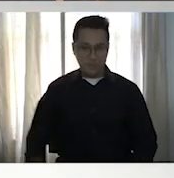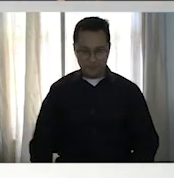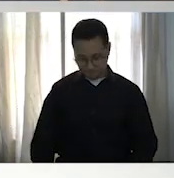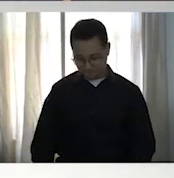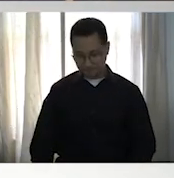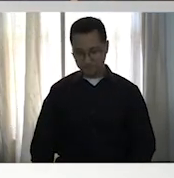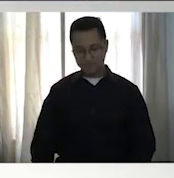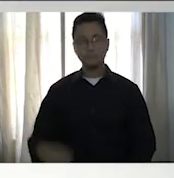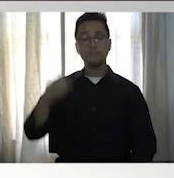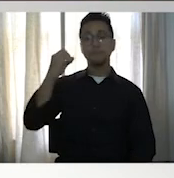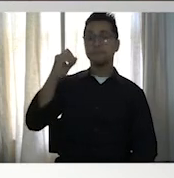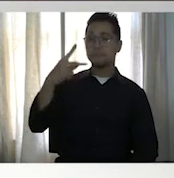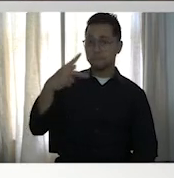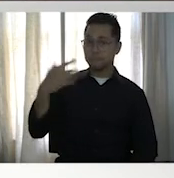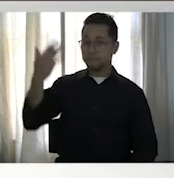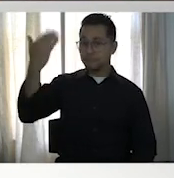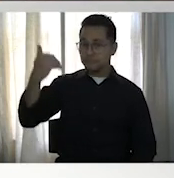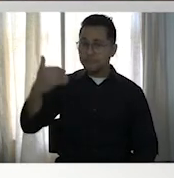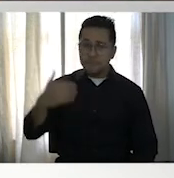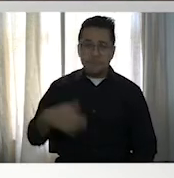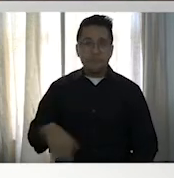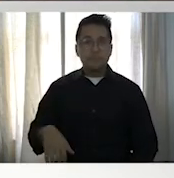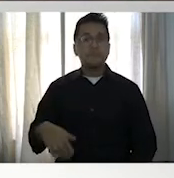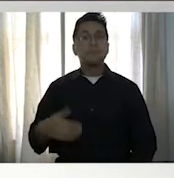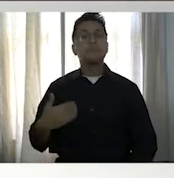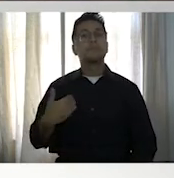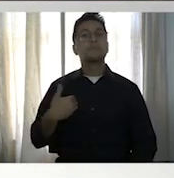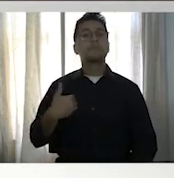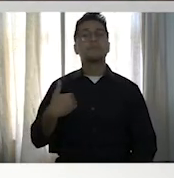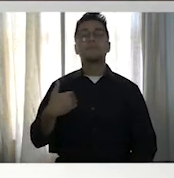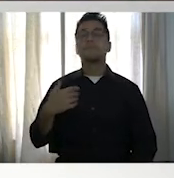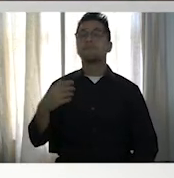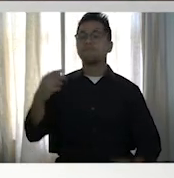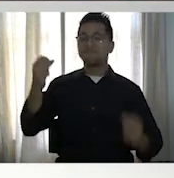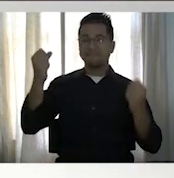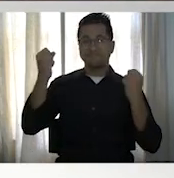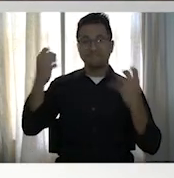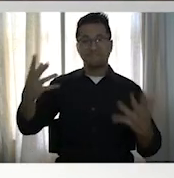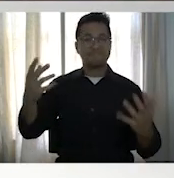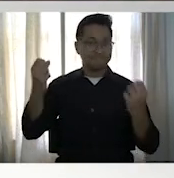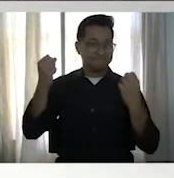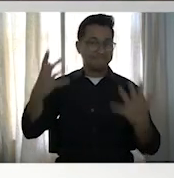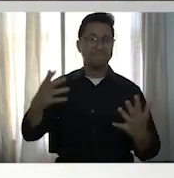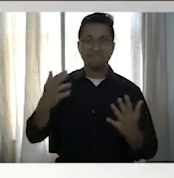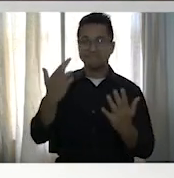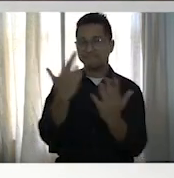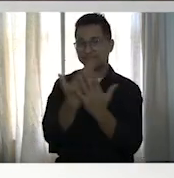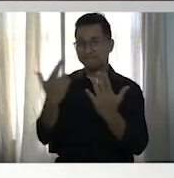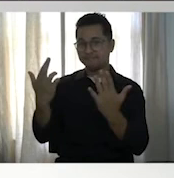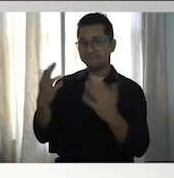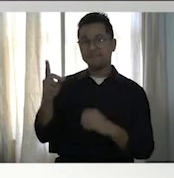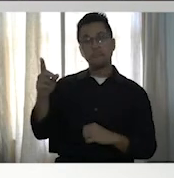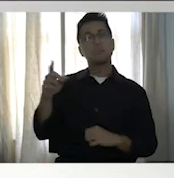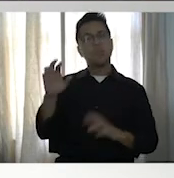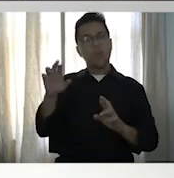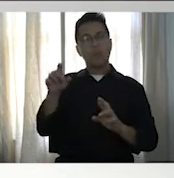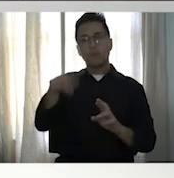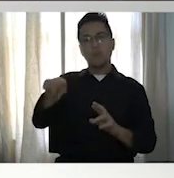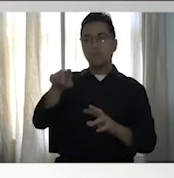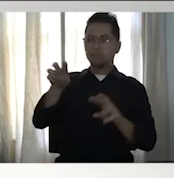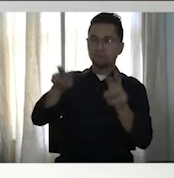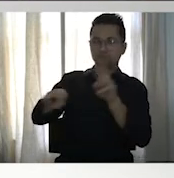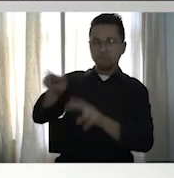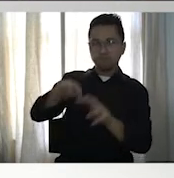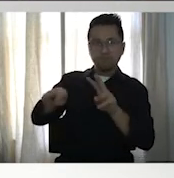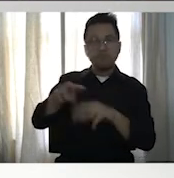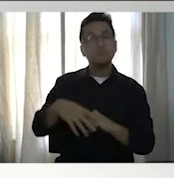Okay, we have many resources on your handout, so I hope you'll look at those. And we brought